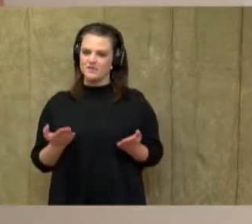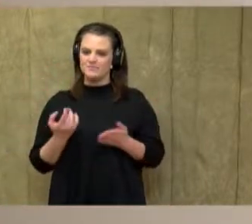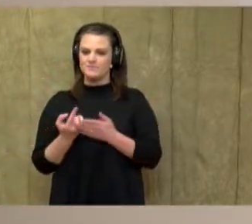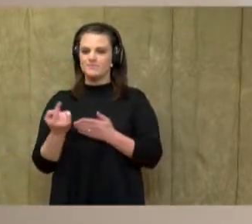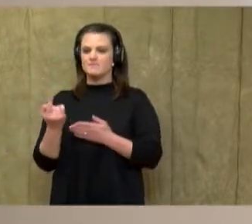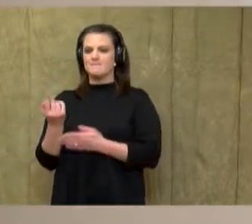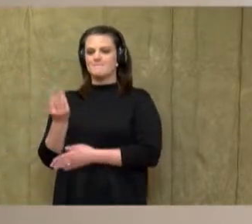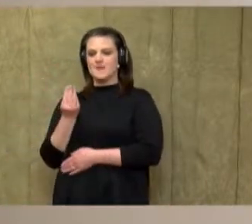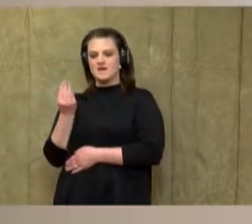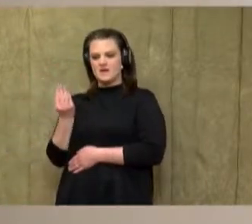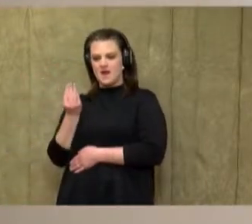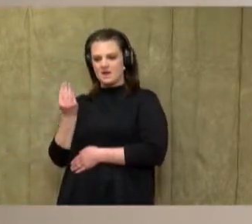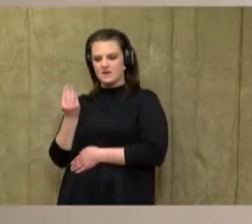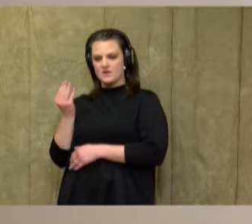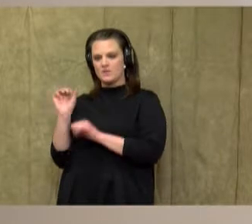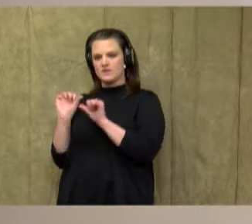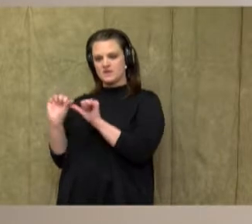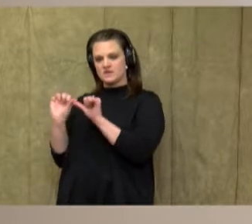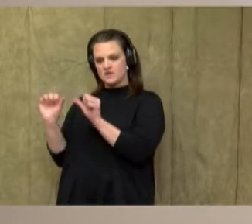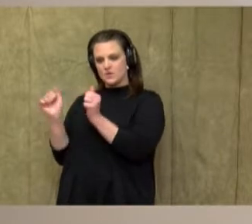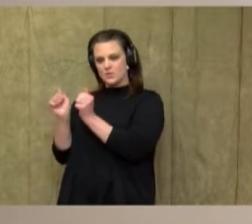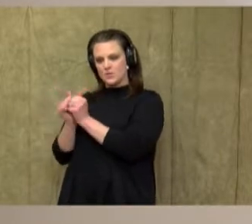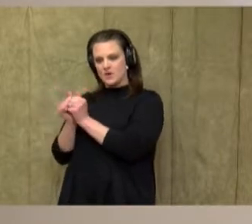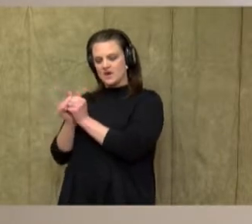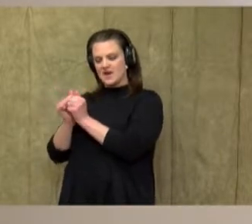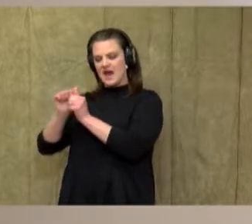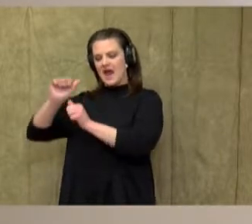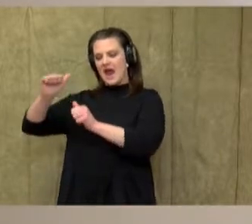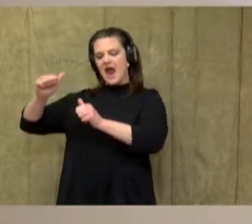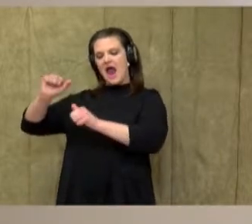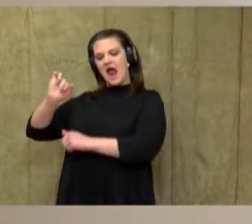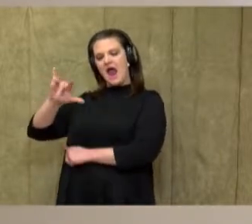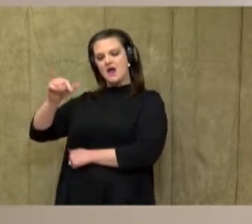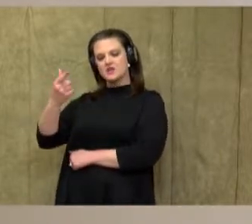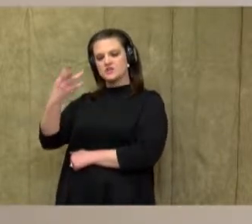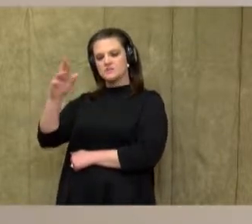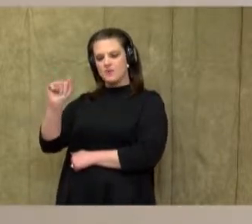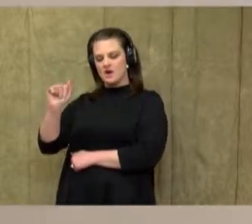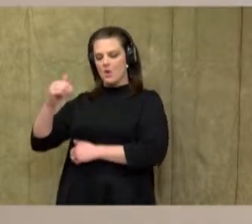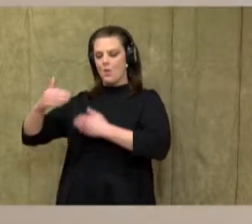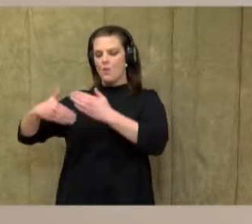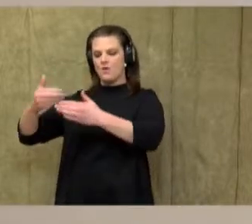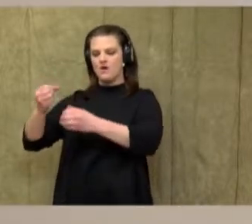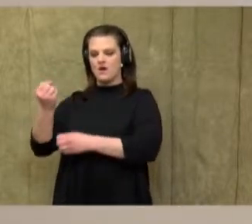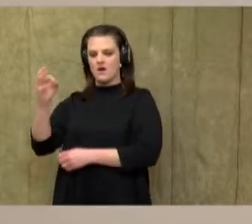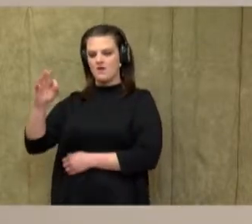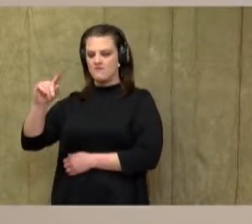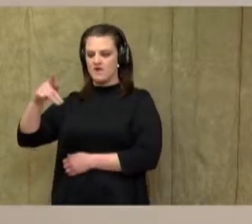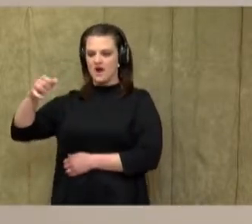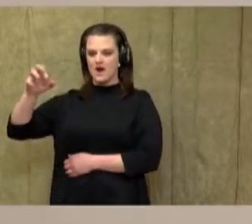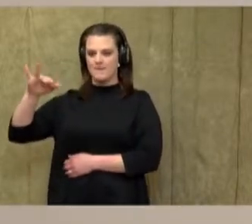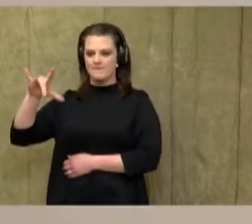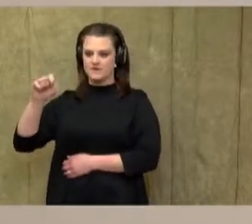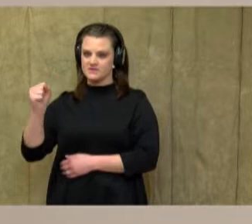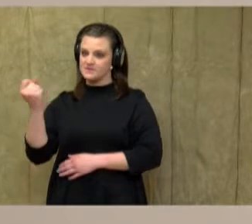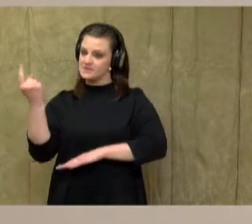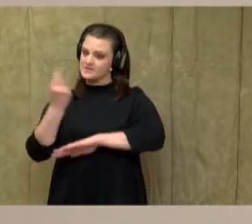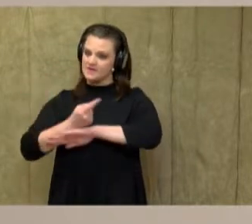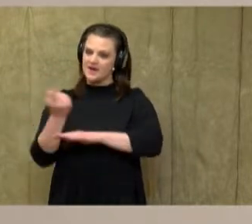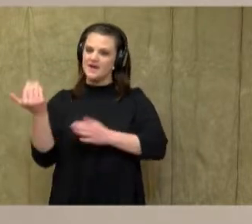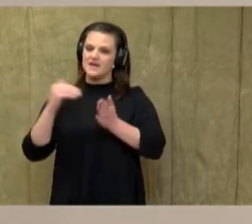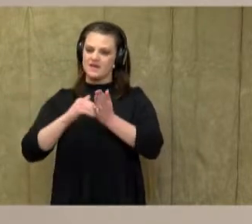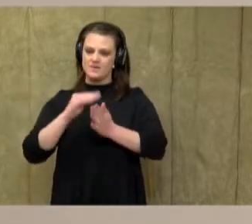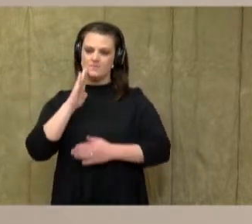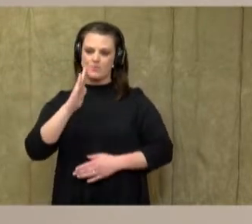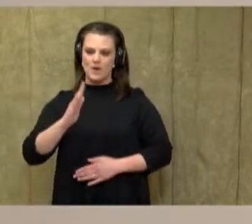Monday, we continued with algebraic expressions and order of operations, and so we're going to do that again today. So let's take a